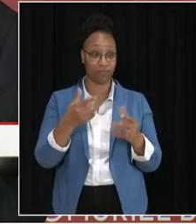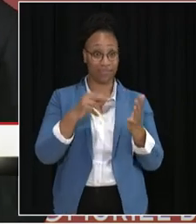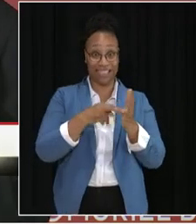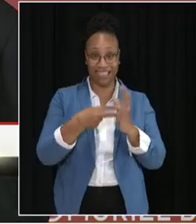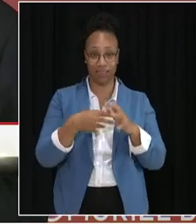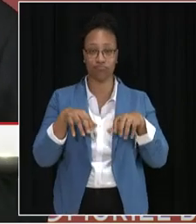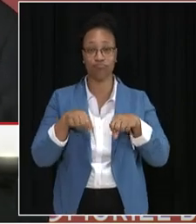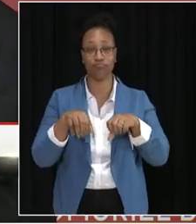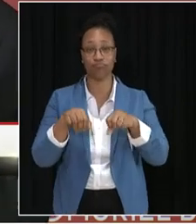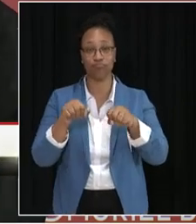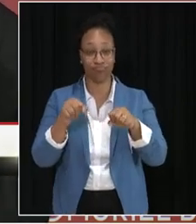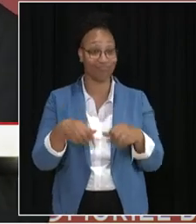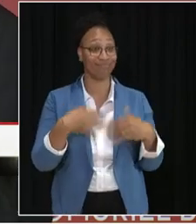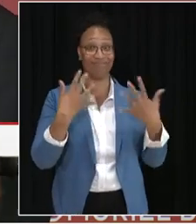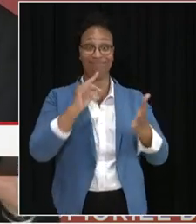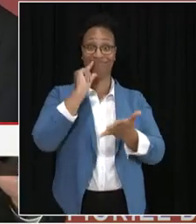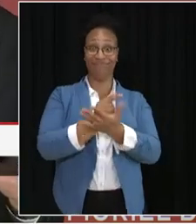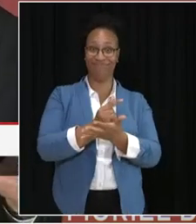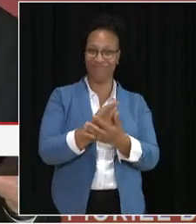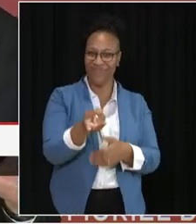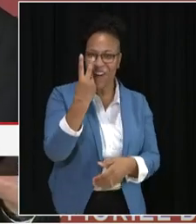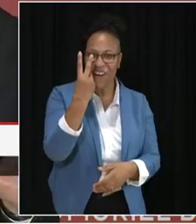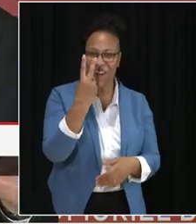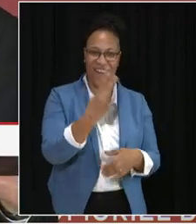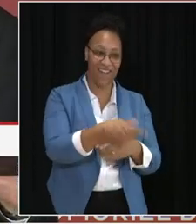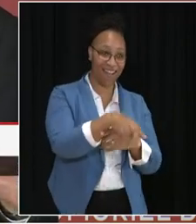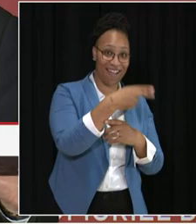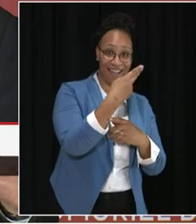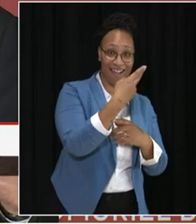first-class liberal arts college, tuition-free.